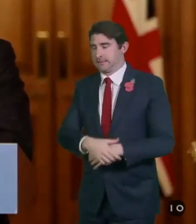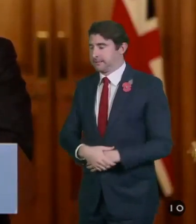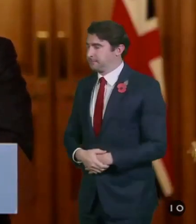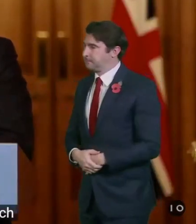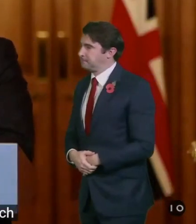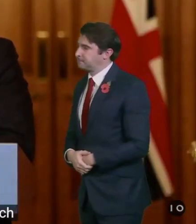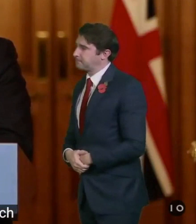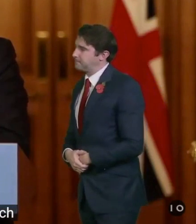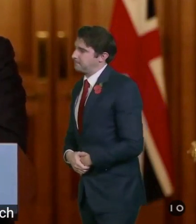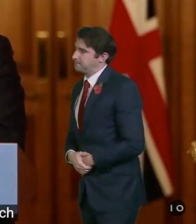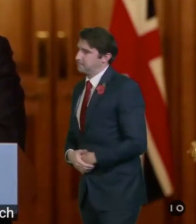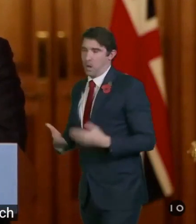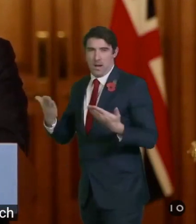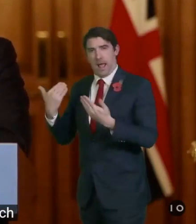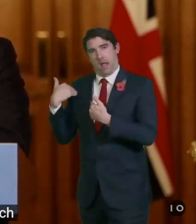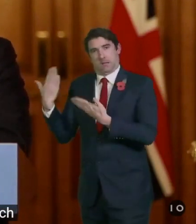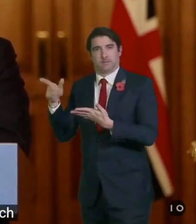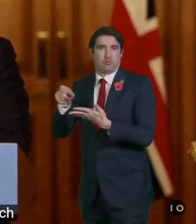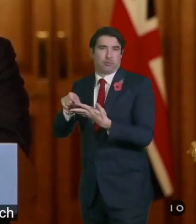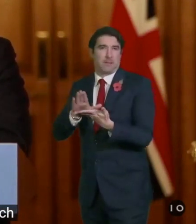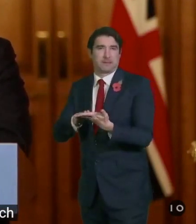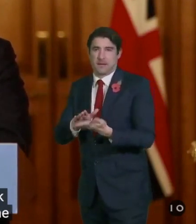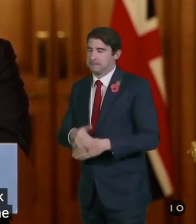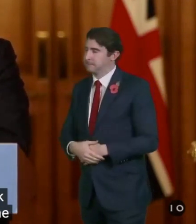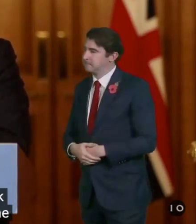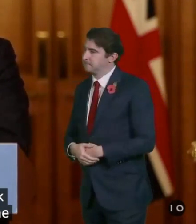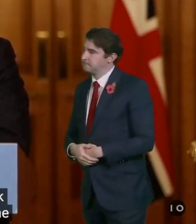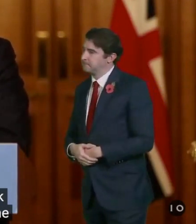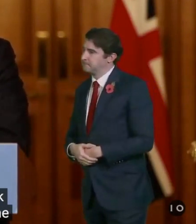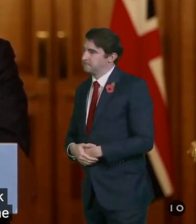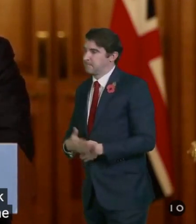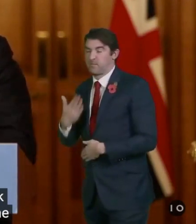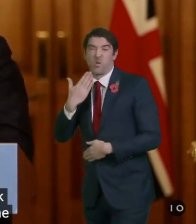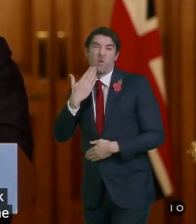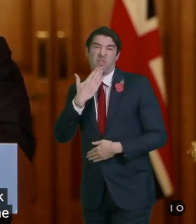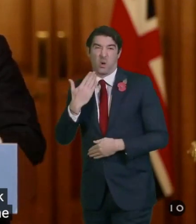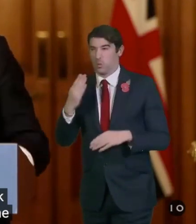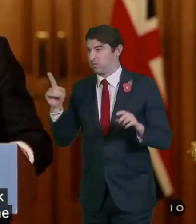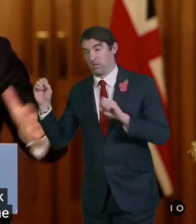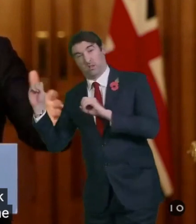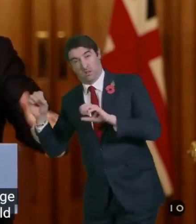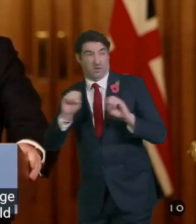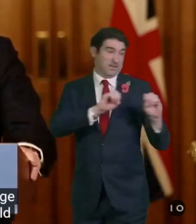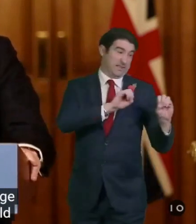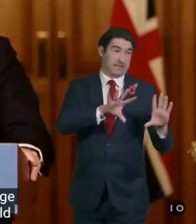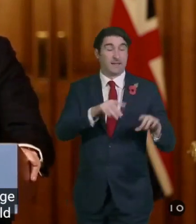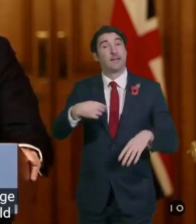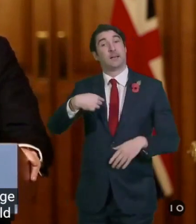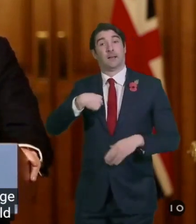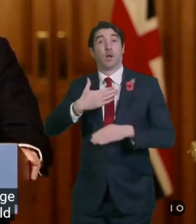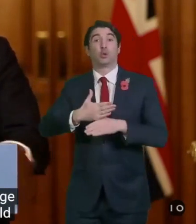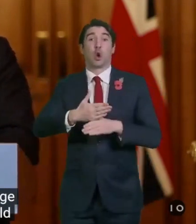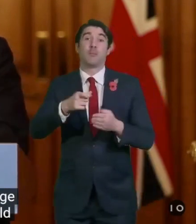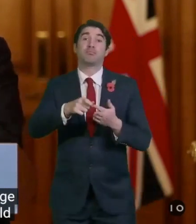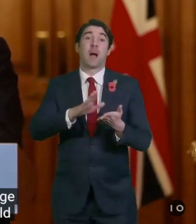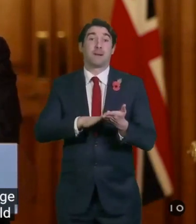thanks, Chris. Look, I'm afraid no responsible Prime Minister can ignore the message of those figures. And when I told you